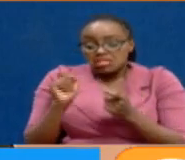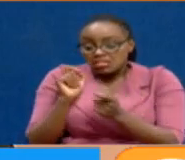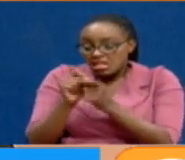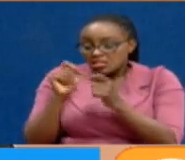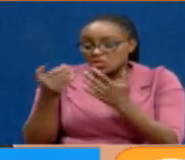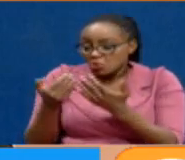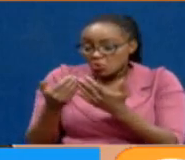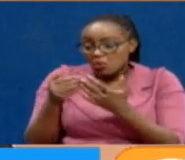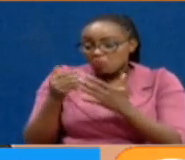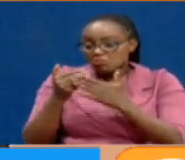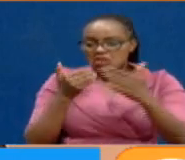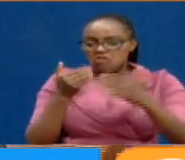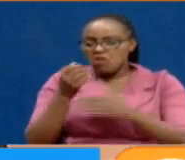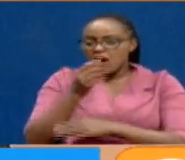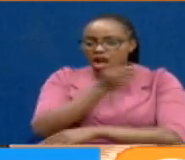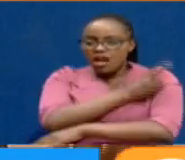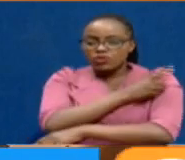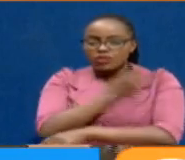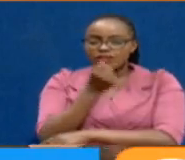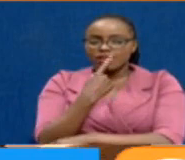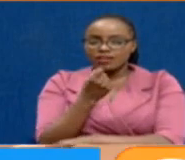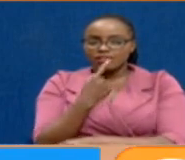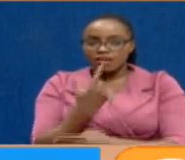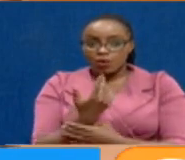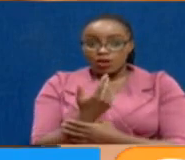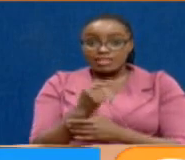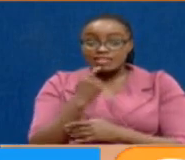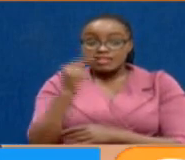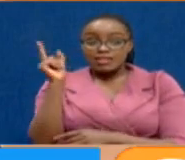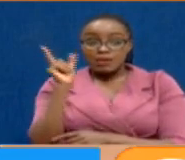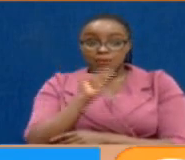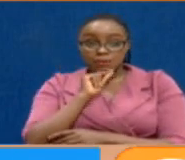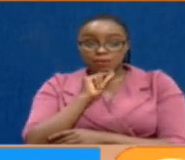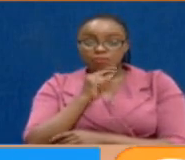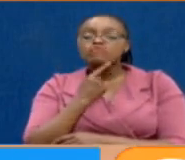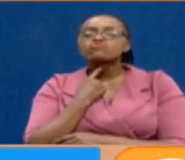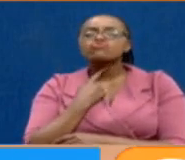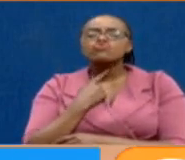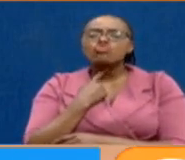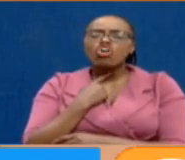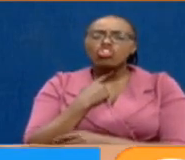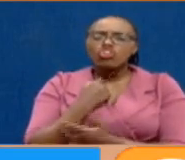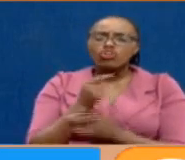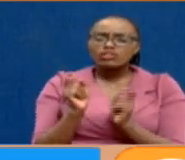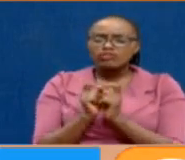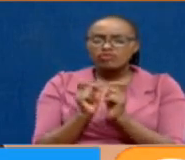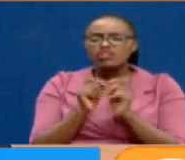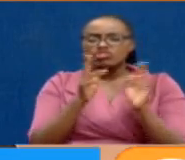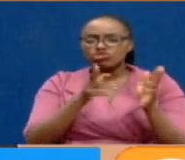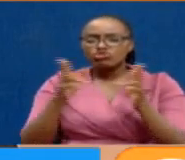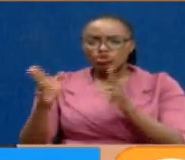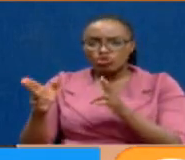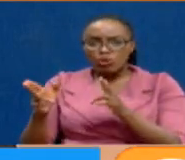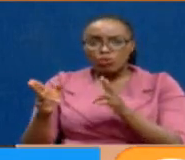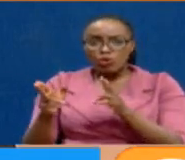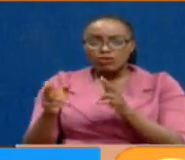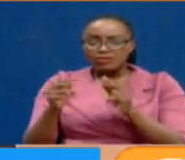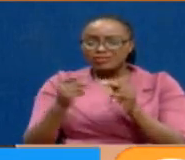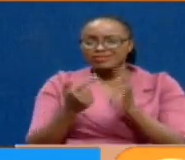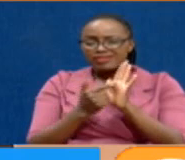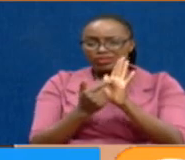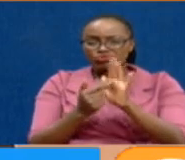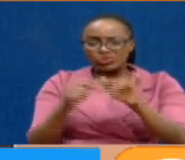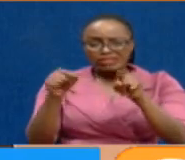Okay. At this particular time, of course, as she said, sore throat and all that, it's very similar symptoms, but